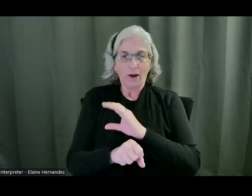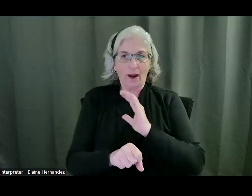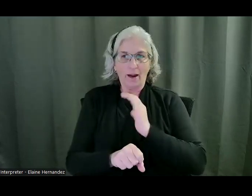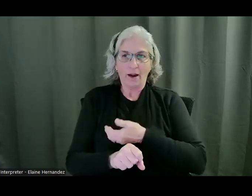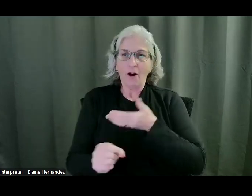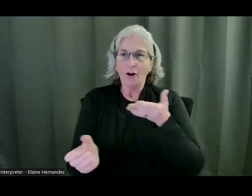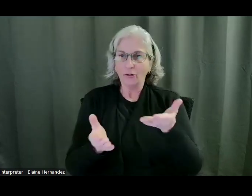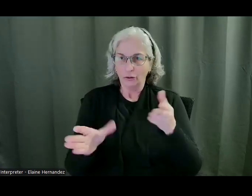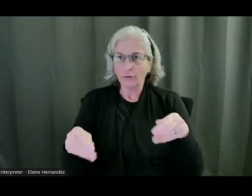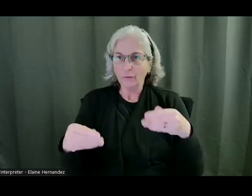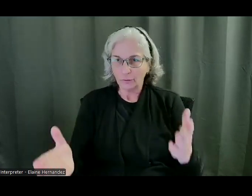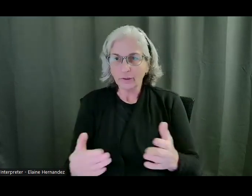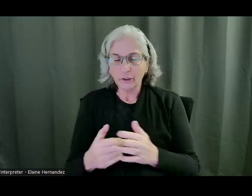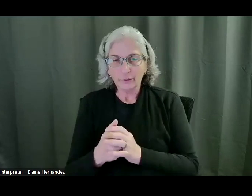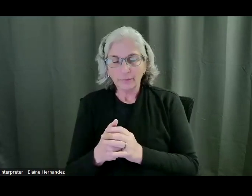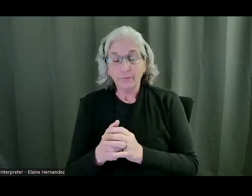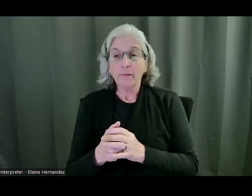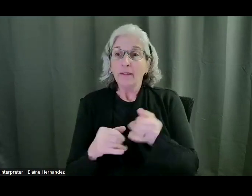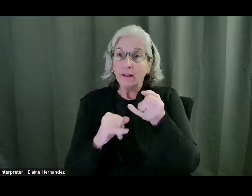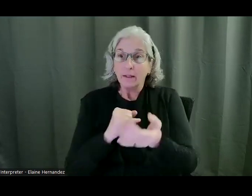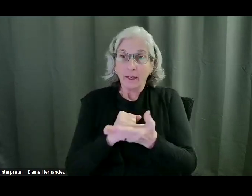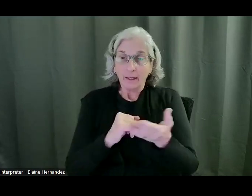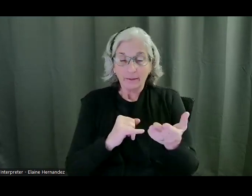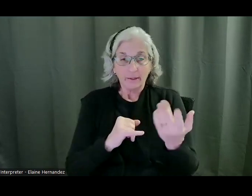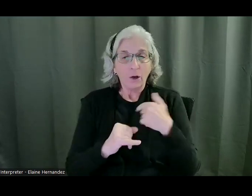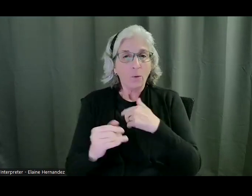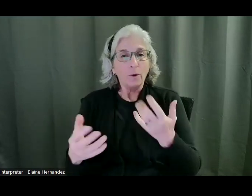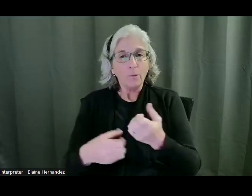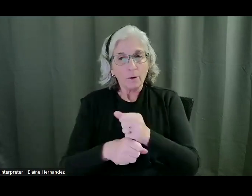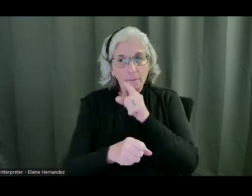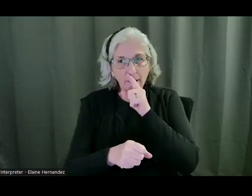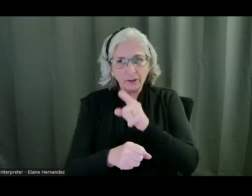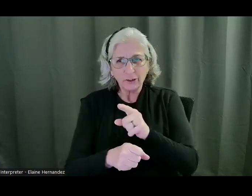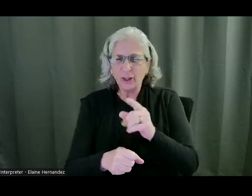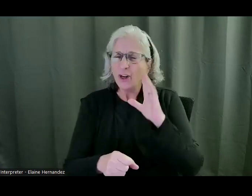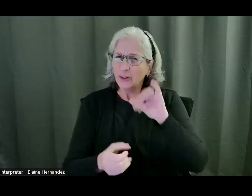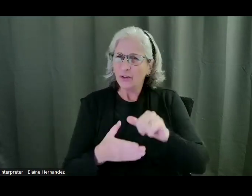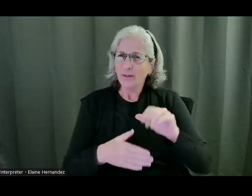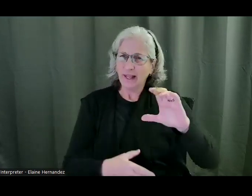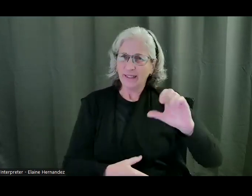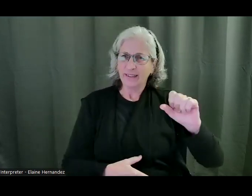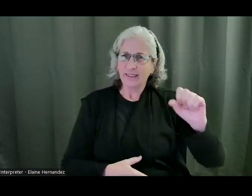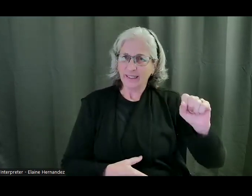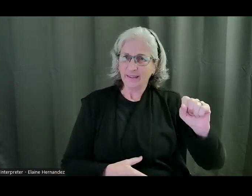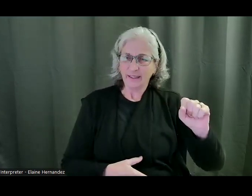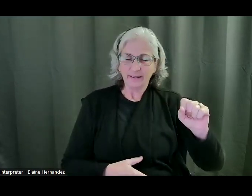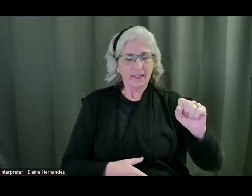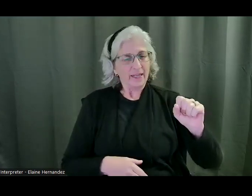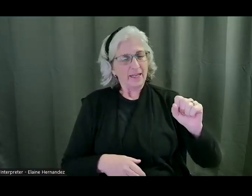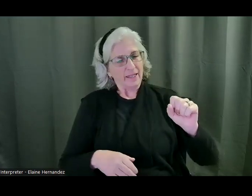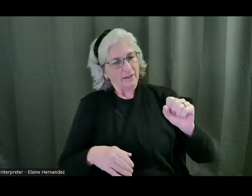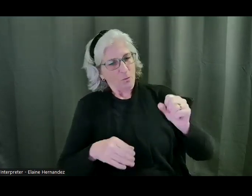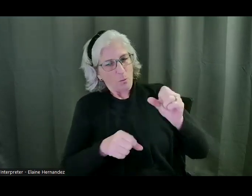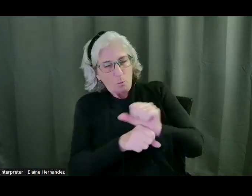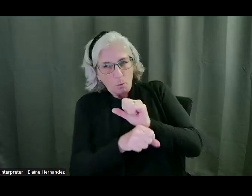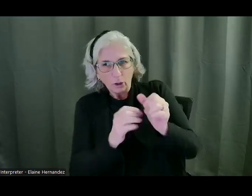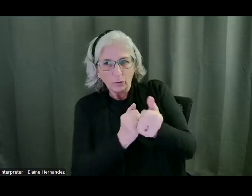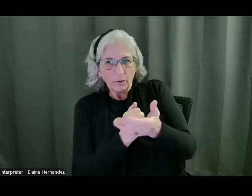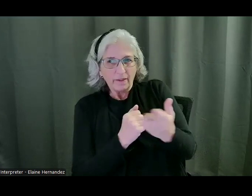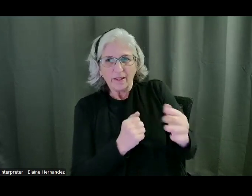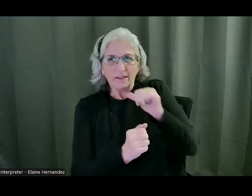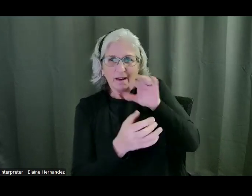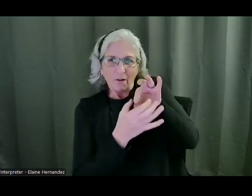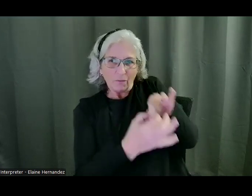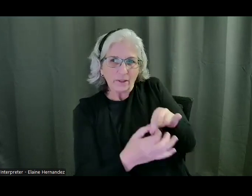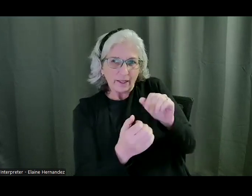do is we wanted to make sure that despite the fact that CSS is looking at things in non-vocational areas, we wanted to reinforce the